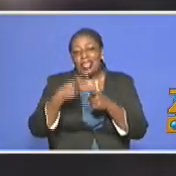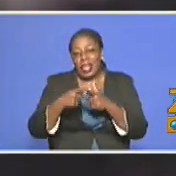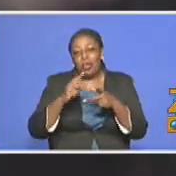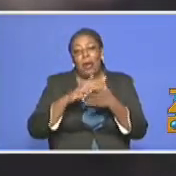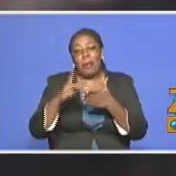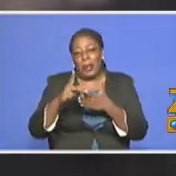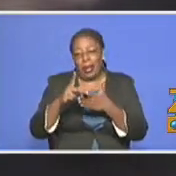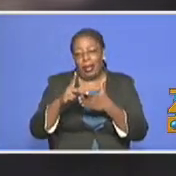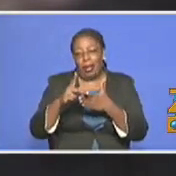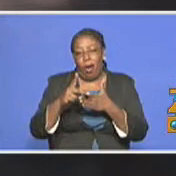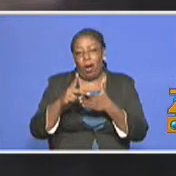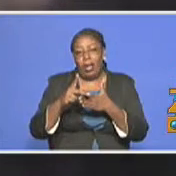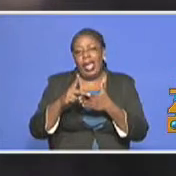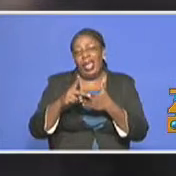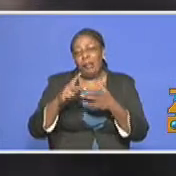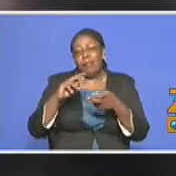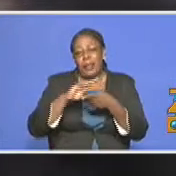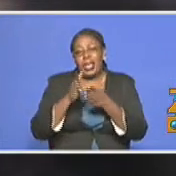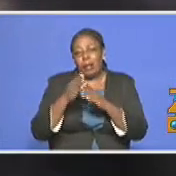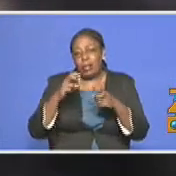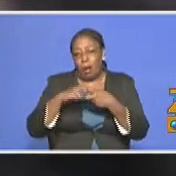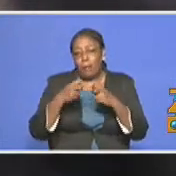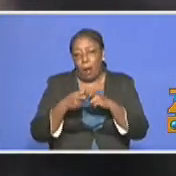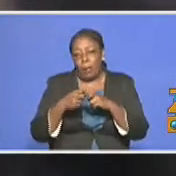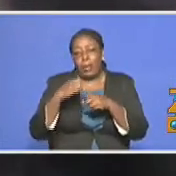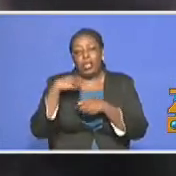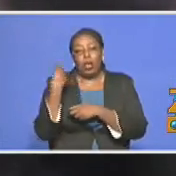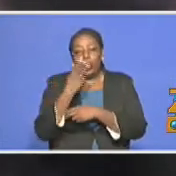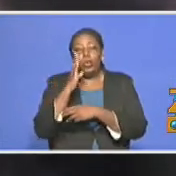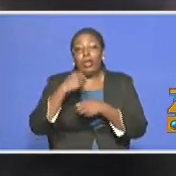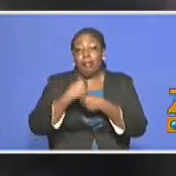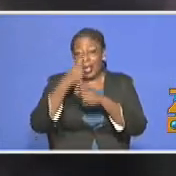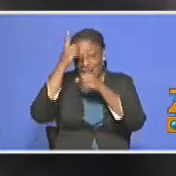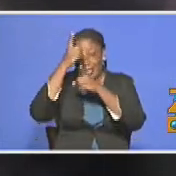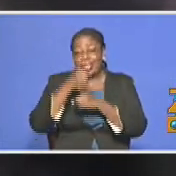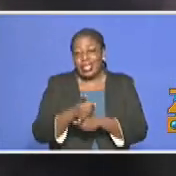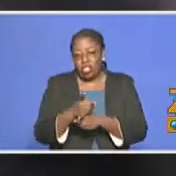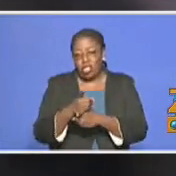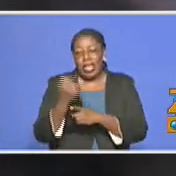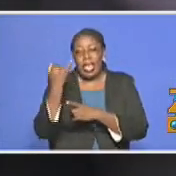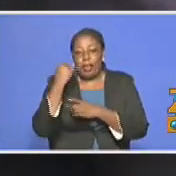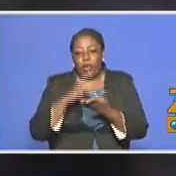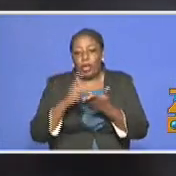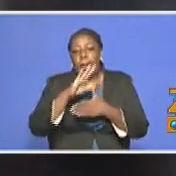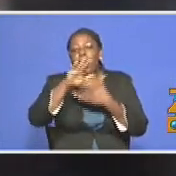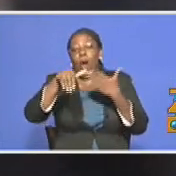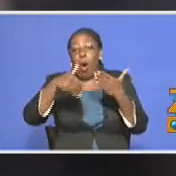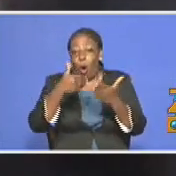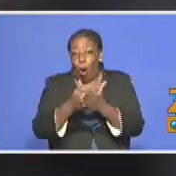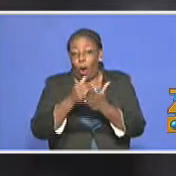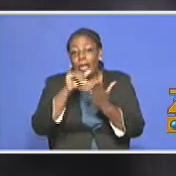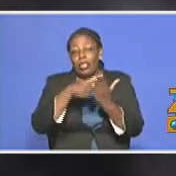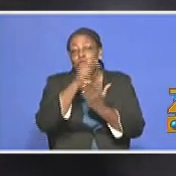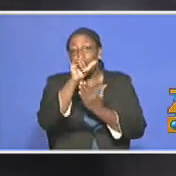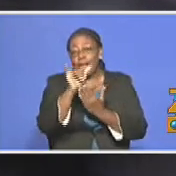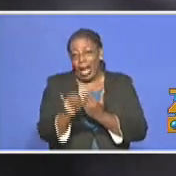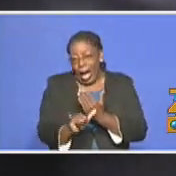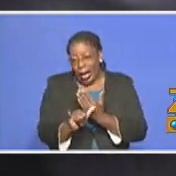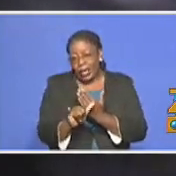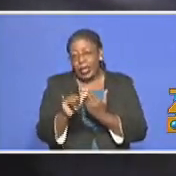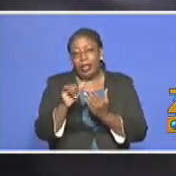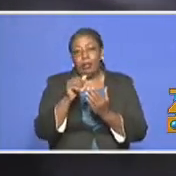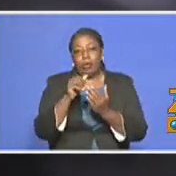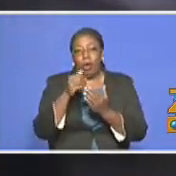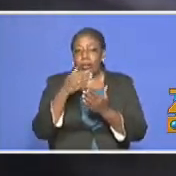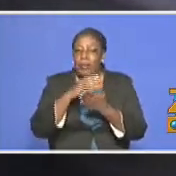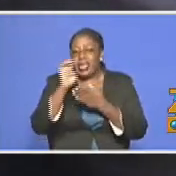And so we are still, we'll make that decision over the end of this week, whether we'll pay all in July or whether we'll pay some at the end of